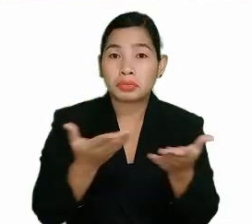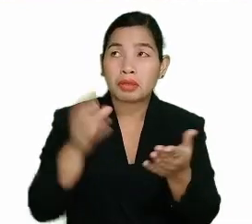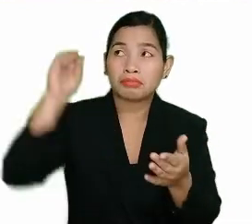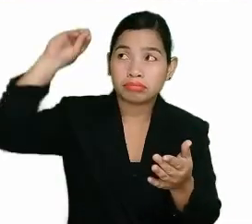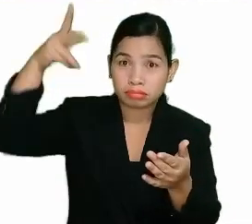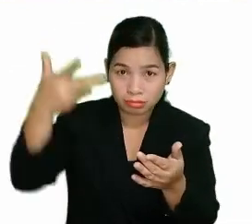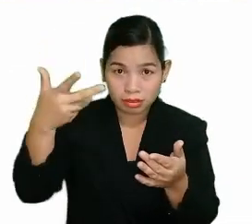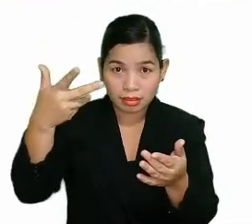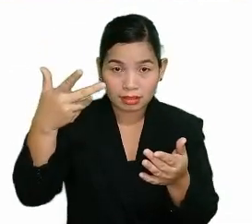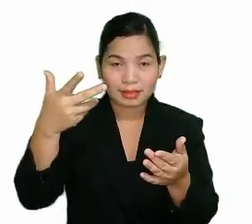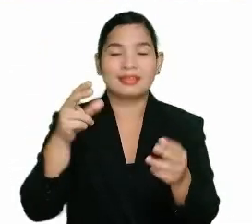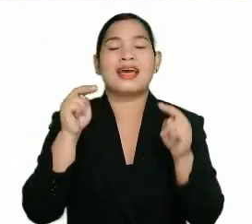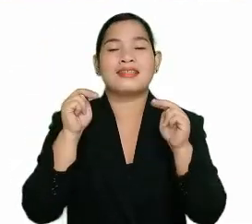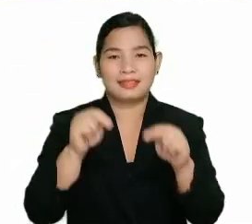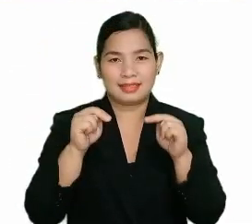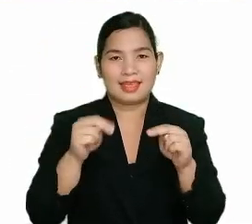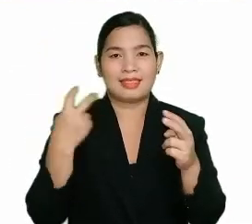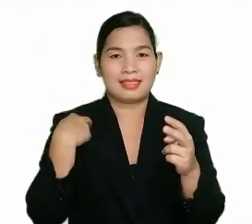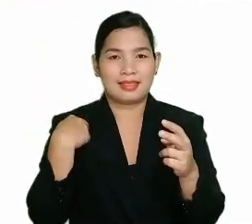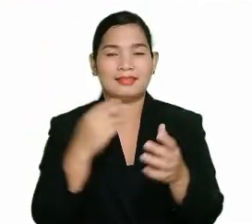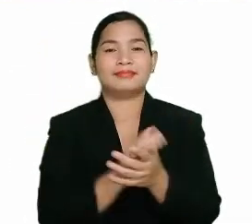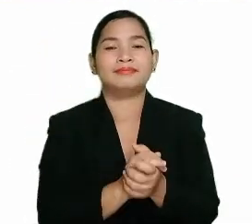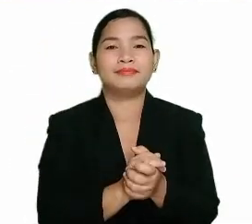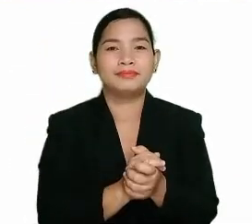the photosynthesis occurs.